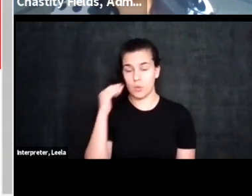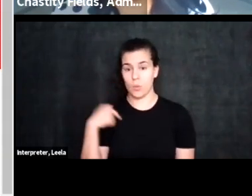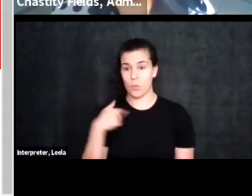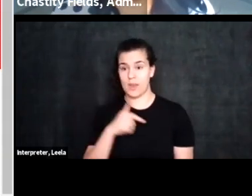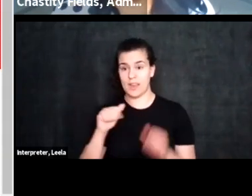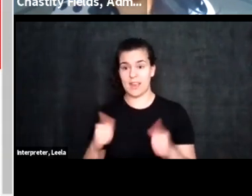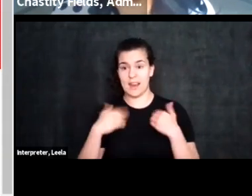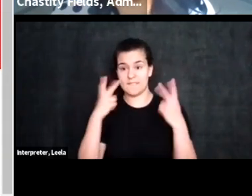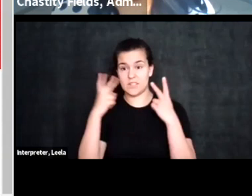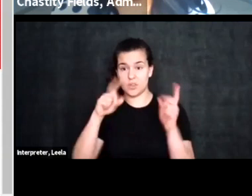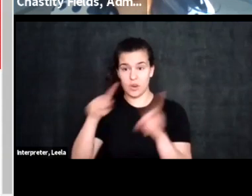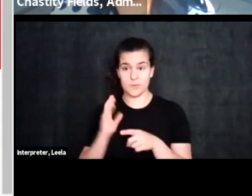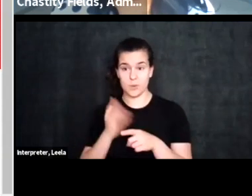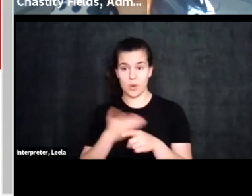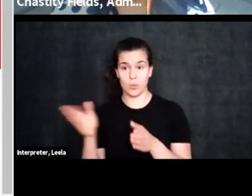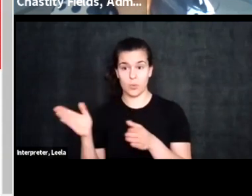in their rooms.